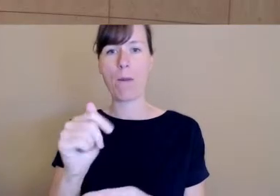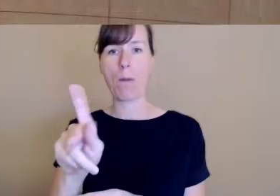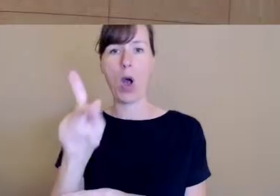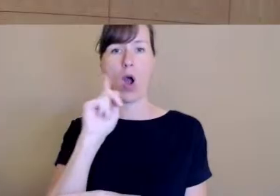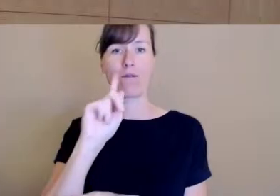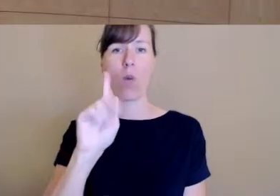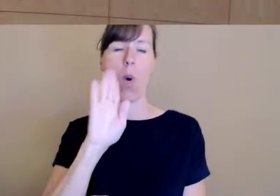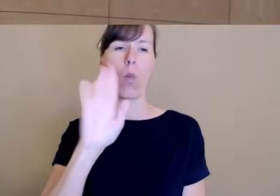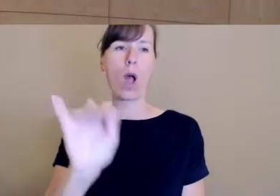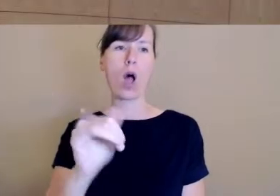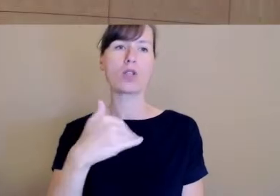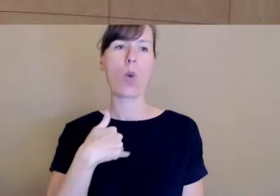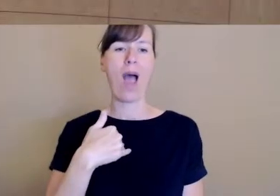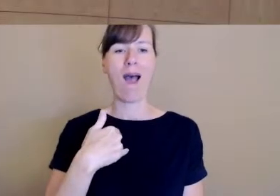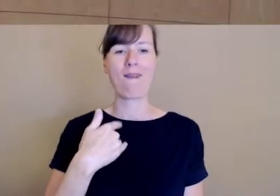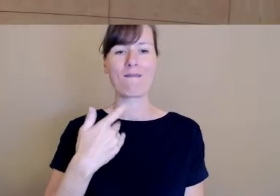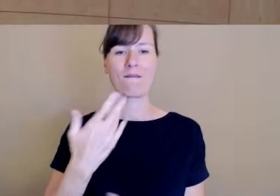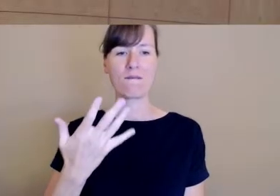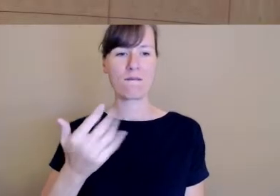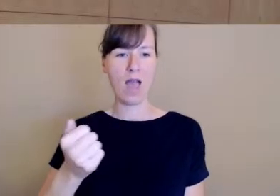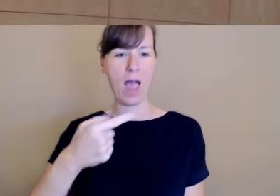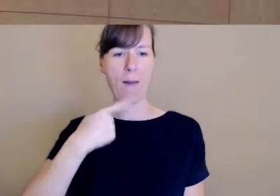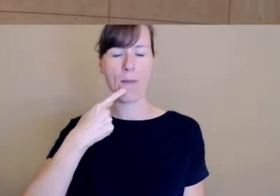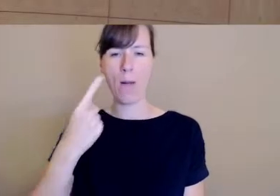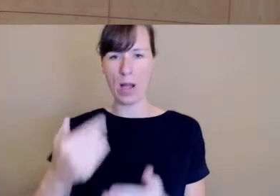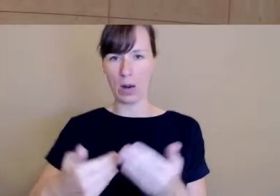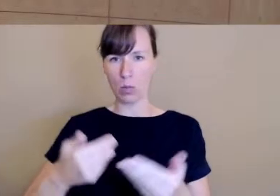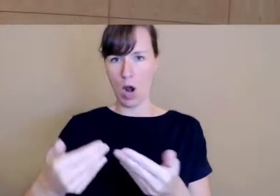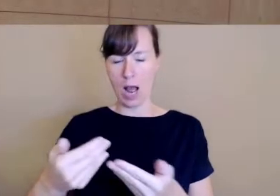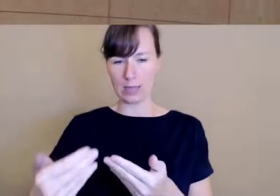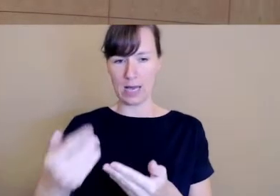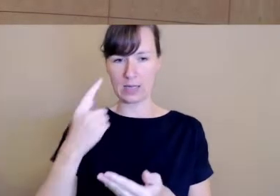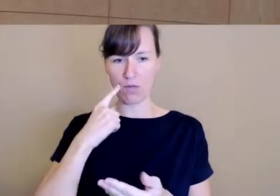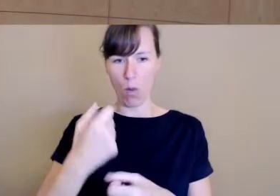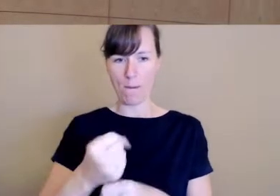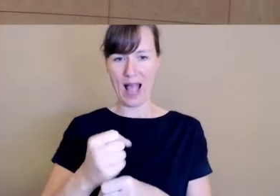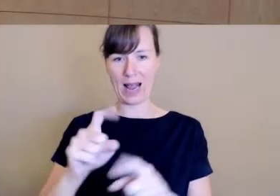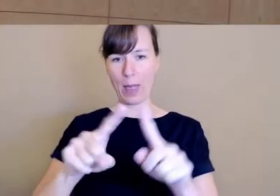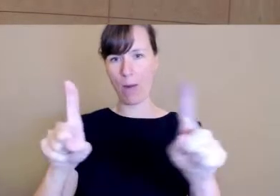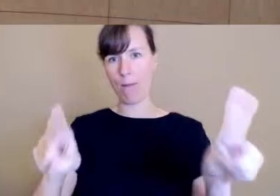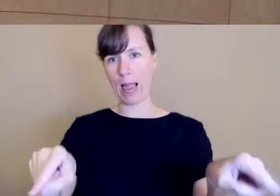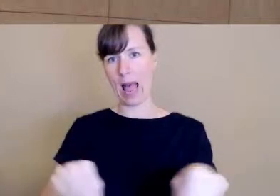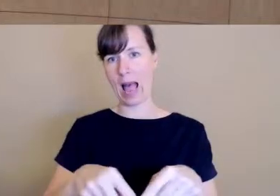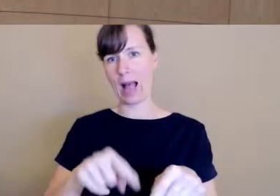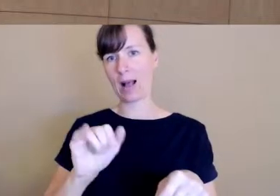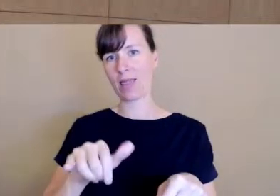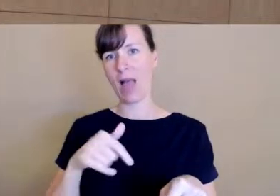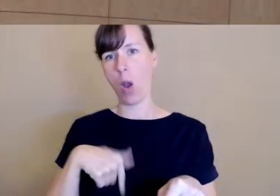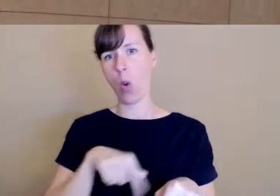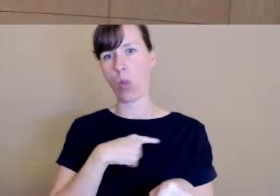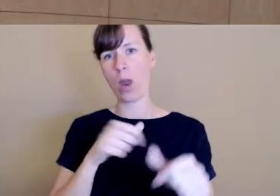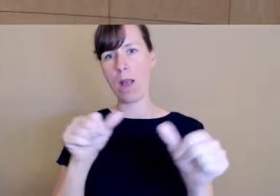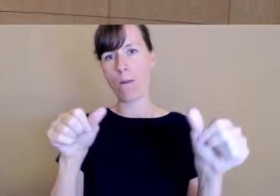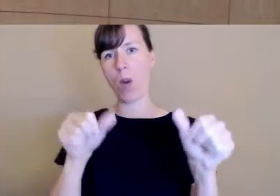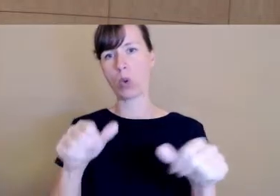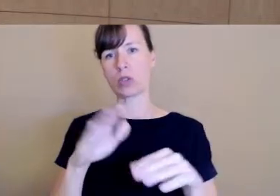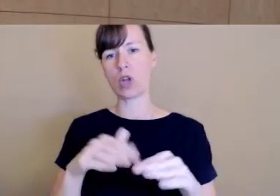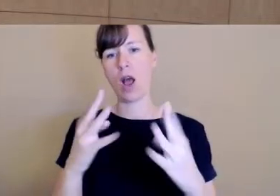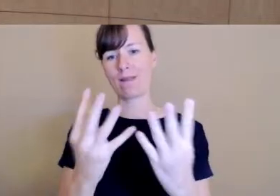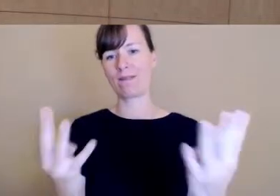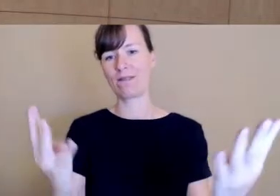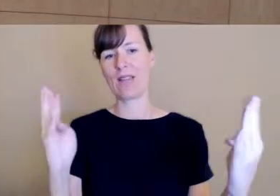that we will hopefully put on the fence or on a post. Is there any other public